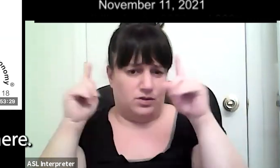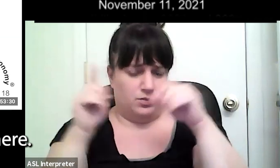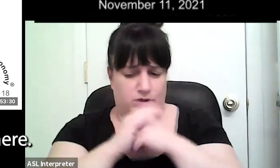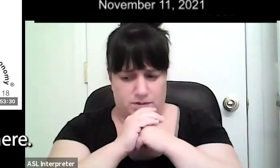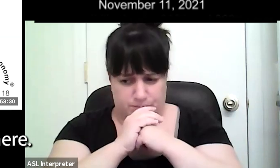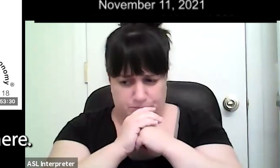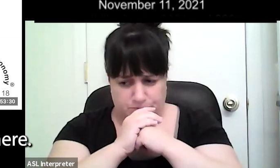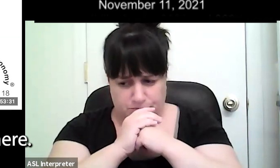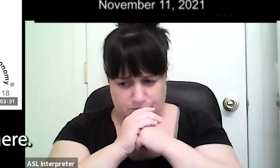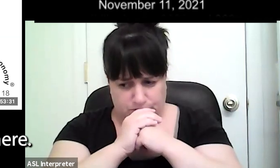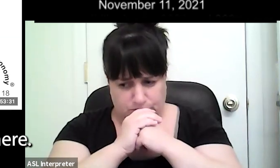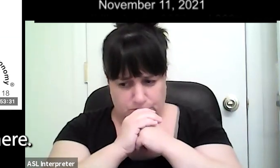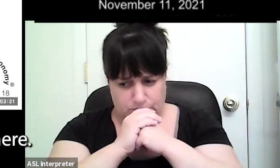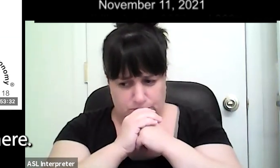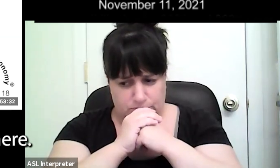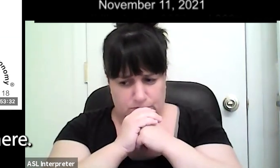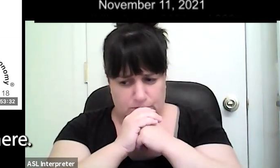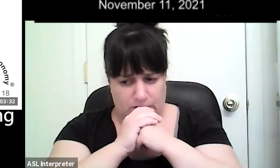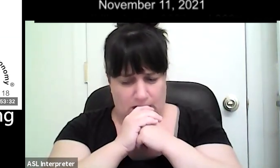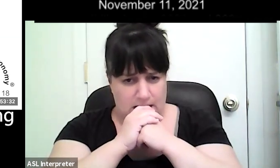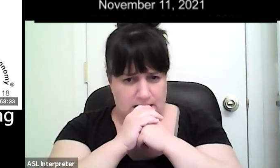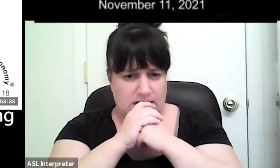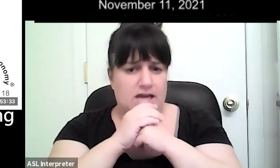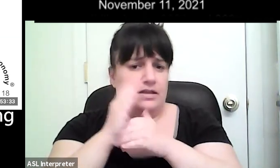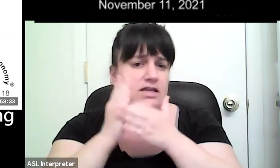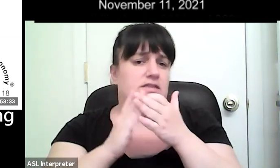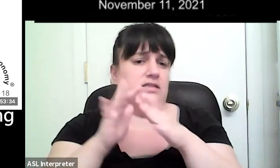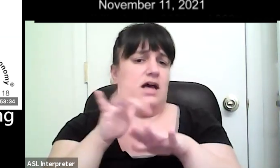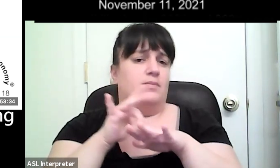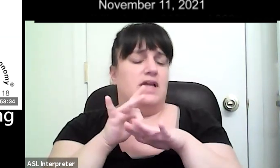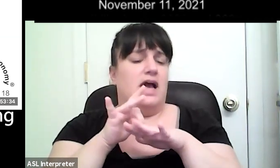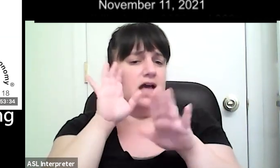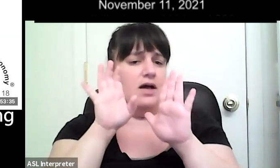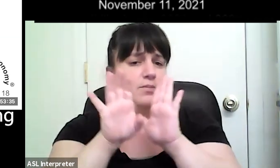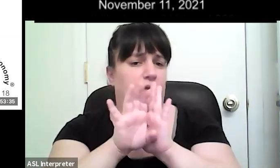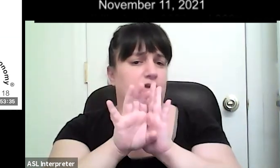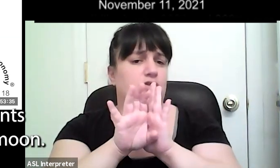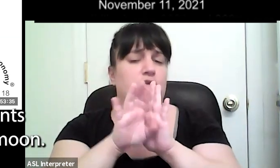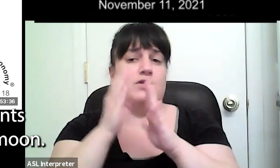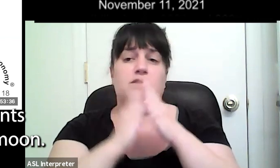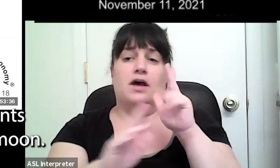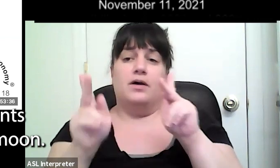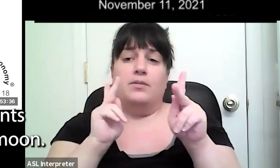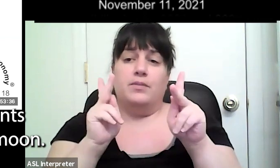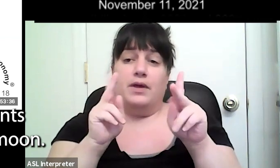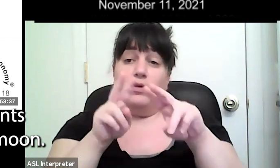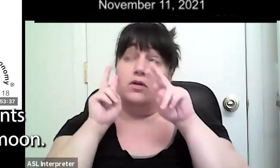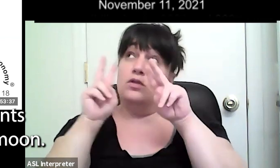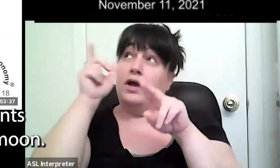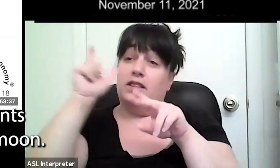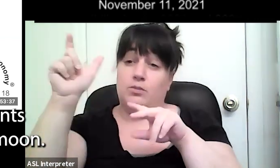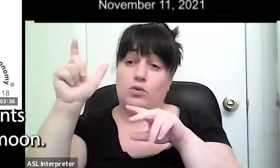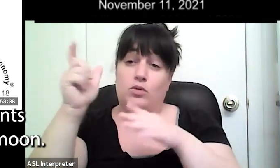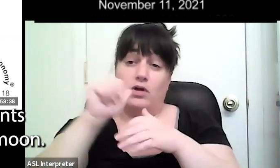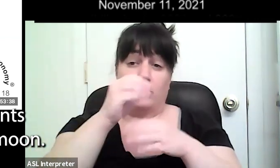they also had some of my tactile pictures there. So while people were looking through the telescope, say at the moon, other